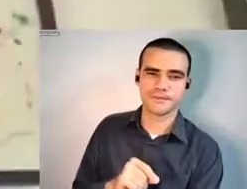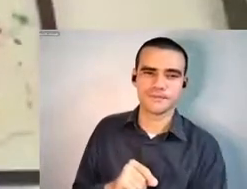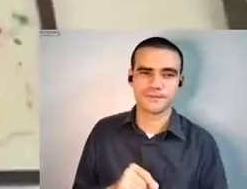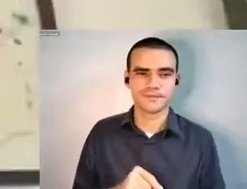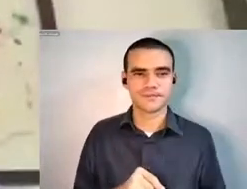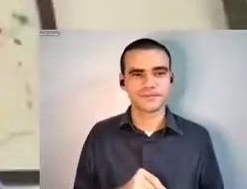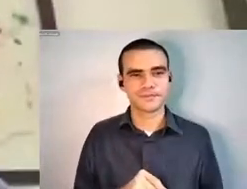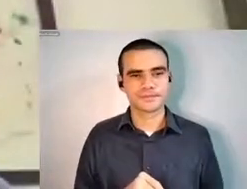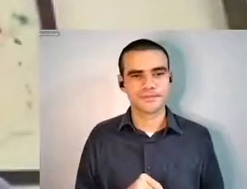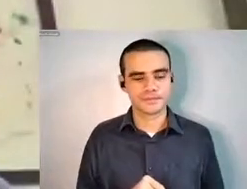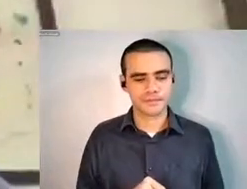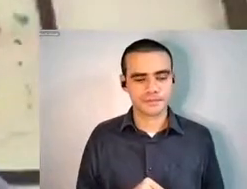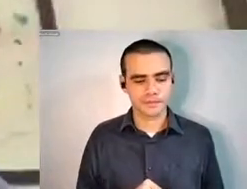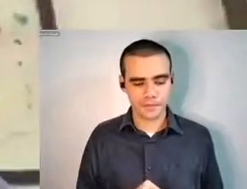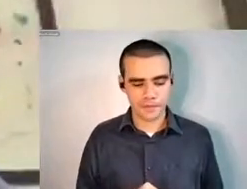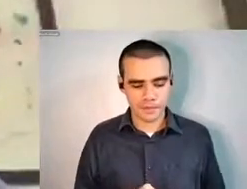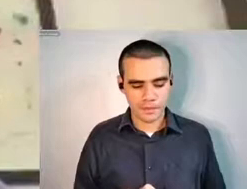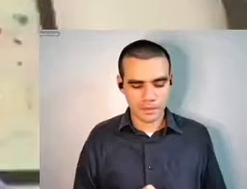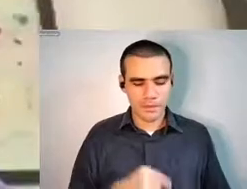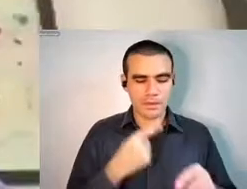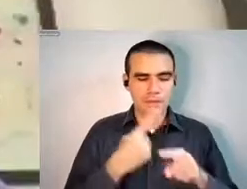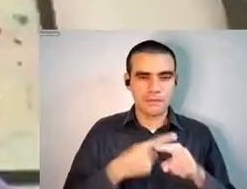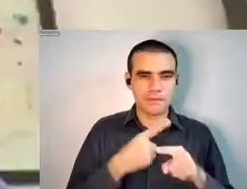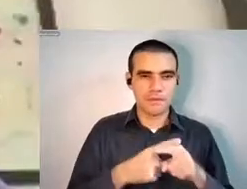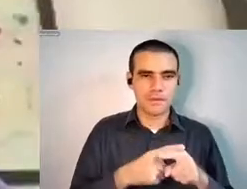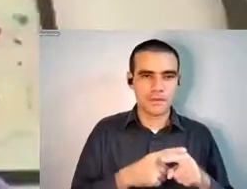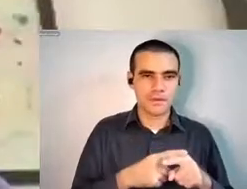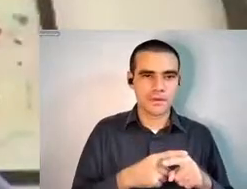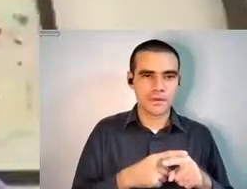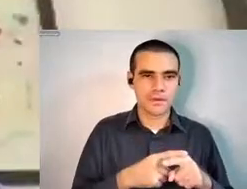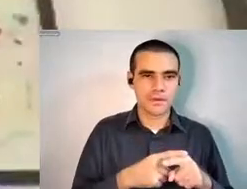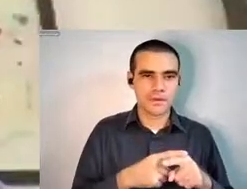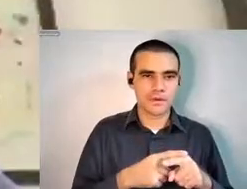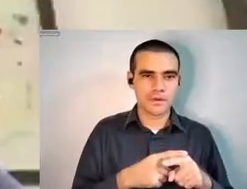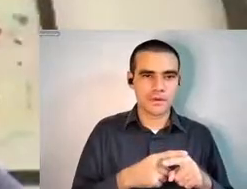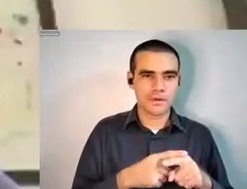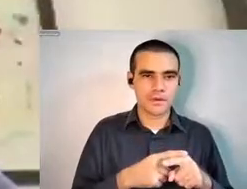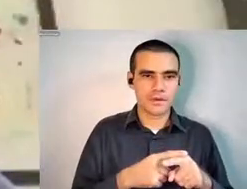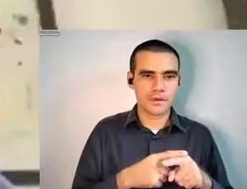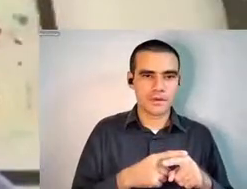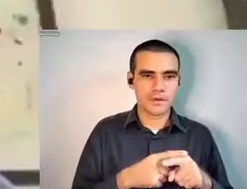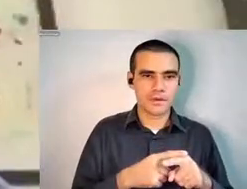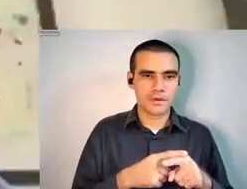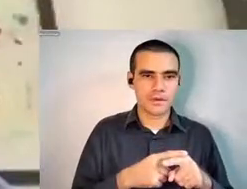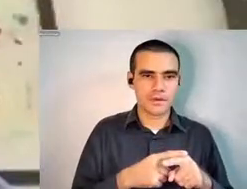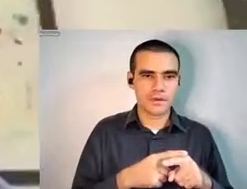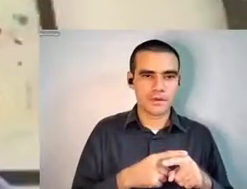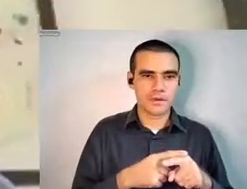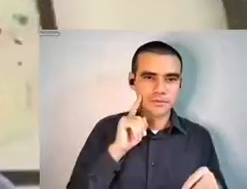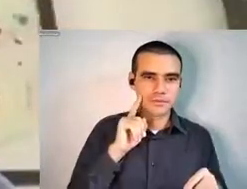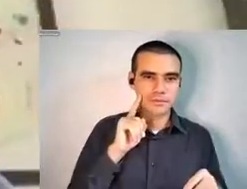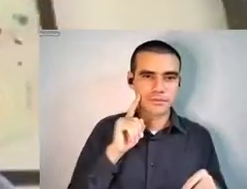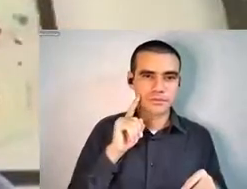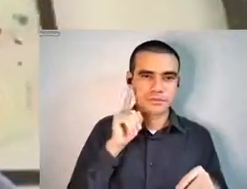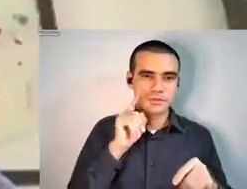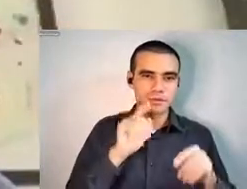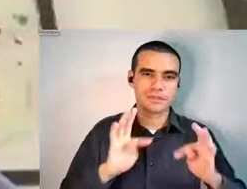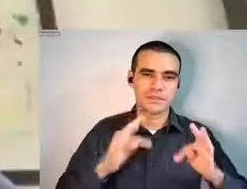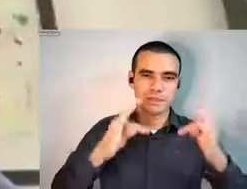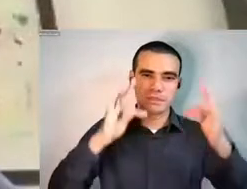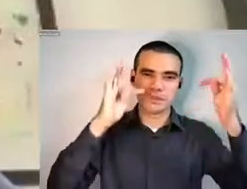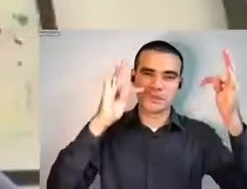Amazon in Brazil in general, they are looking at California. They are thinking about California. They are looking at